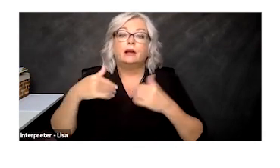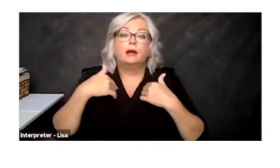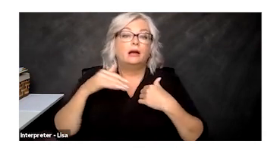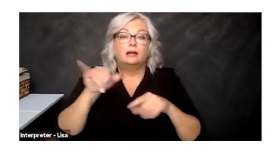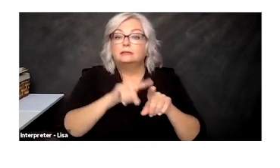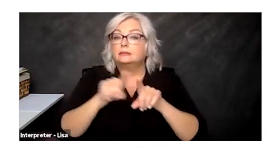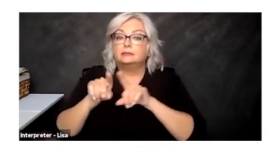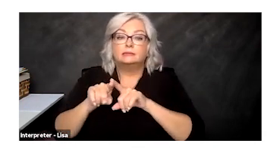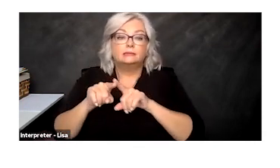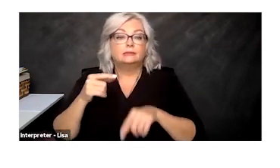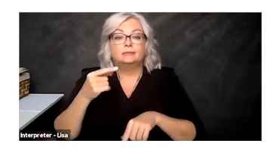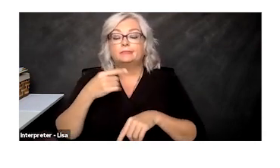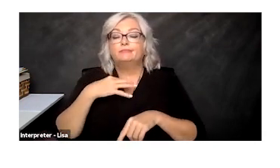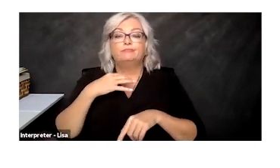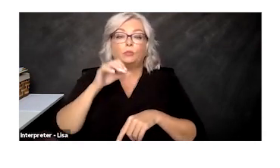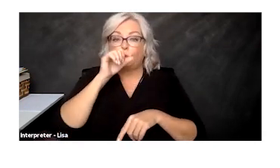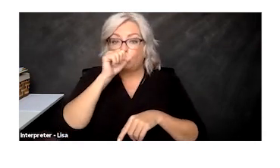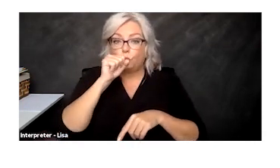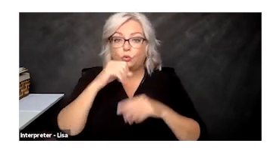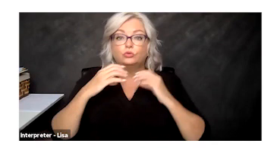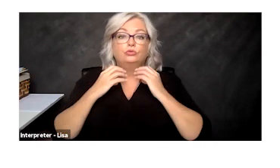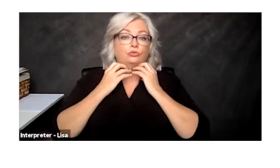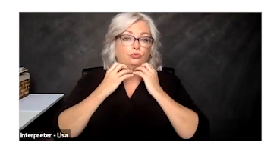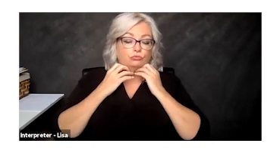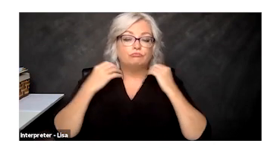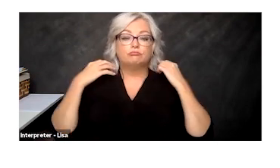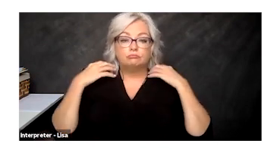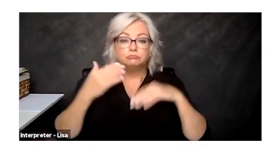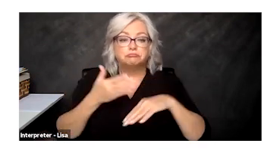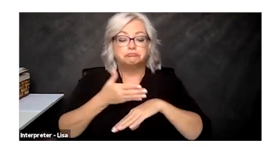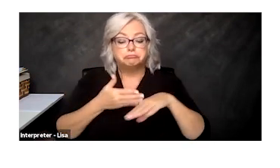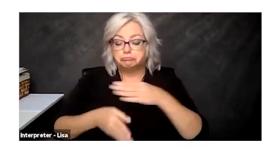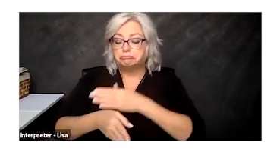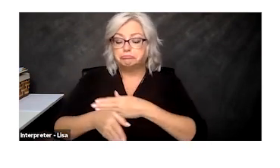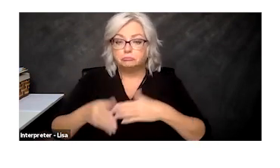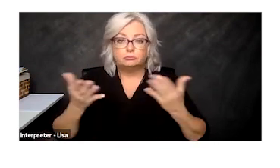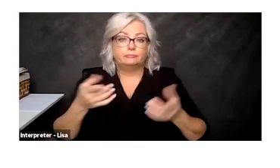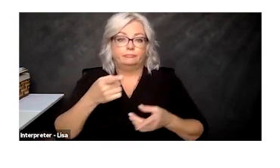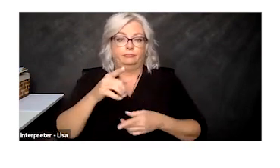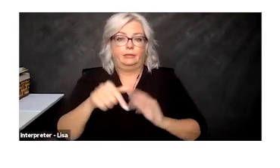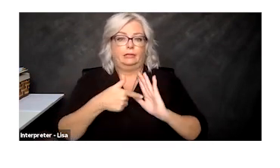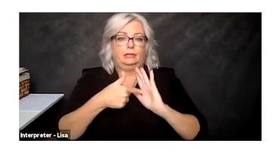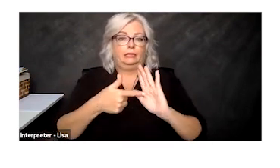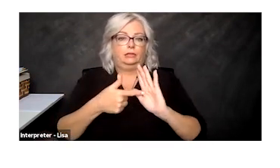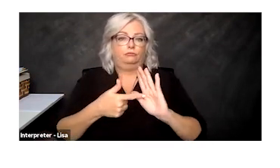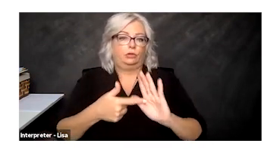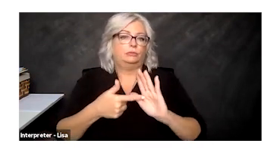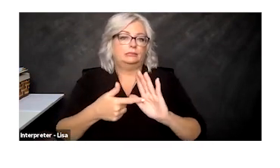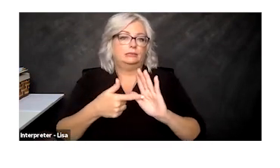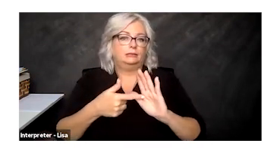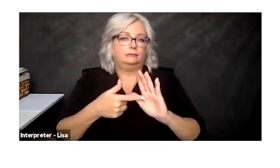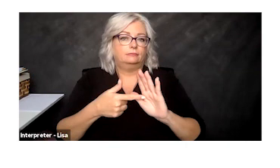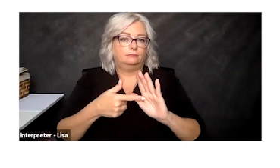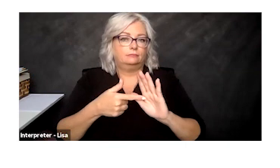large afro. So it's clearly they're referencing Angela Davis in this t-shirt.